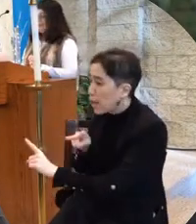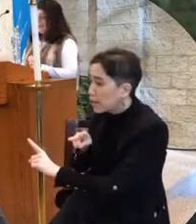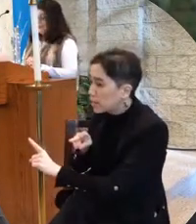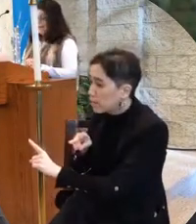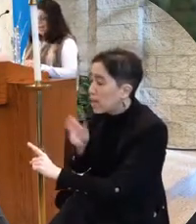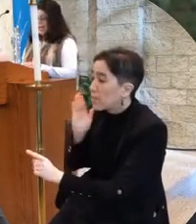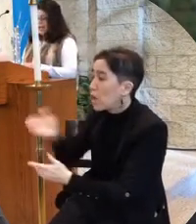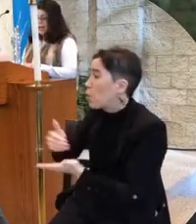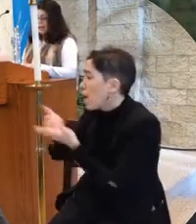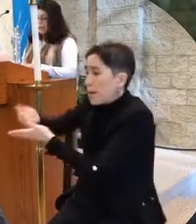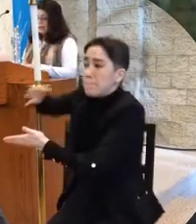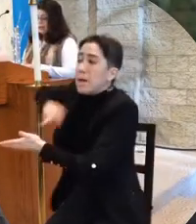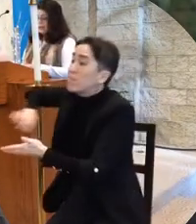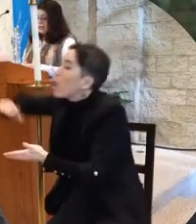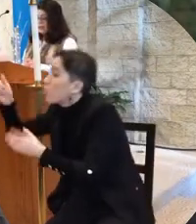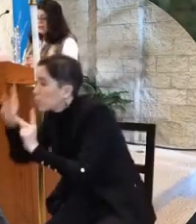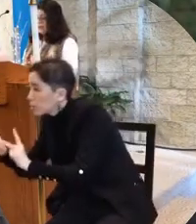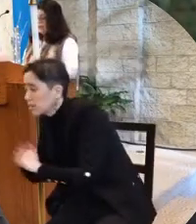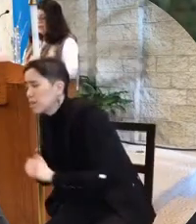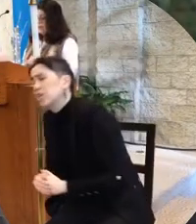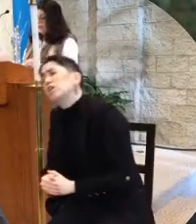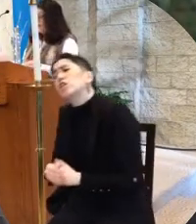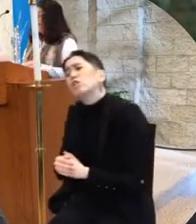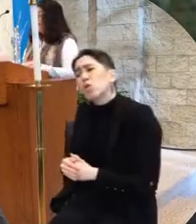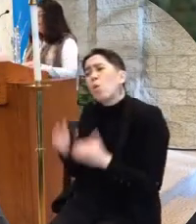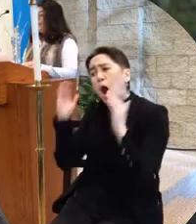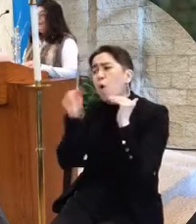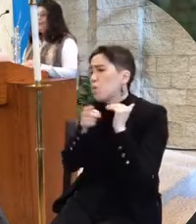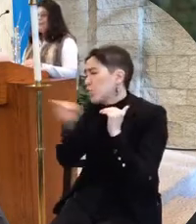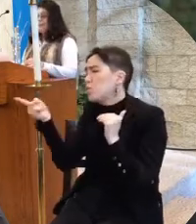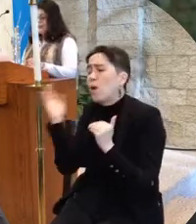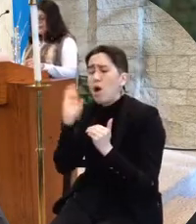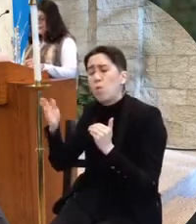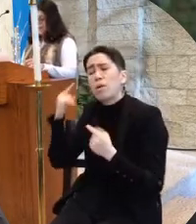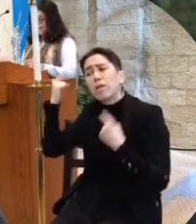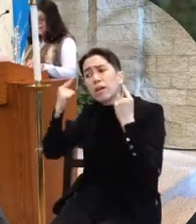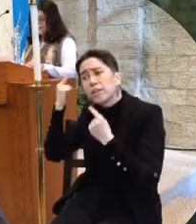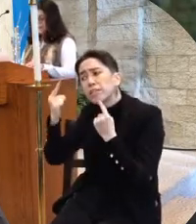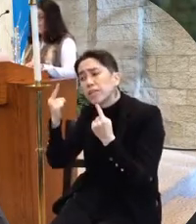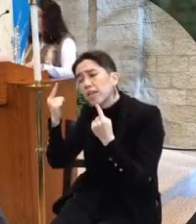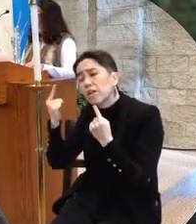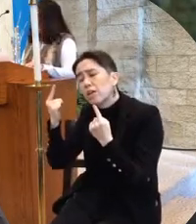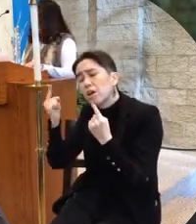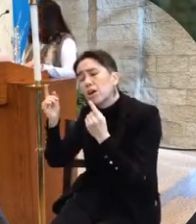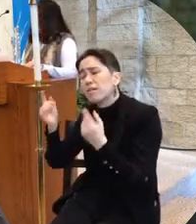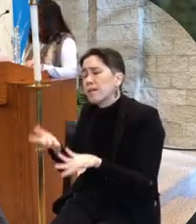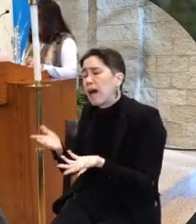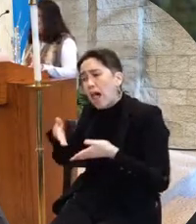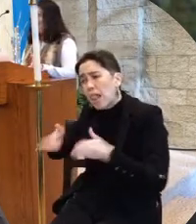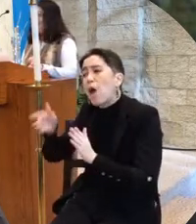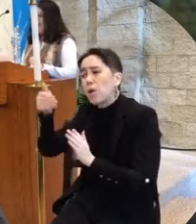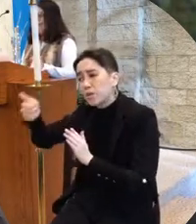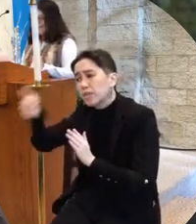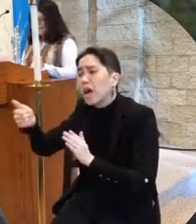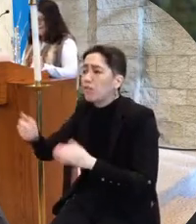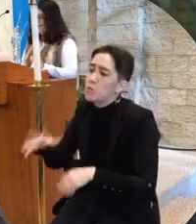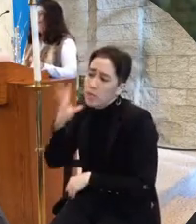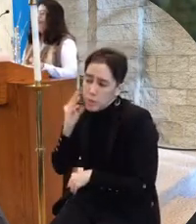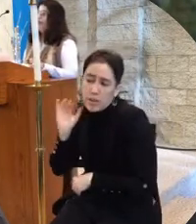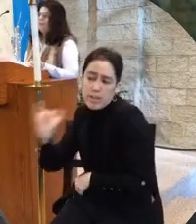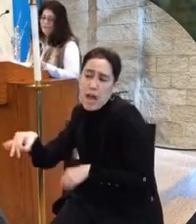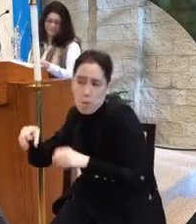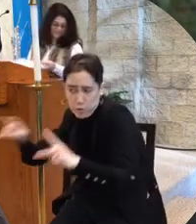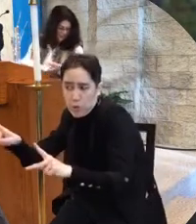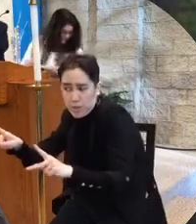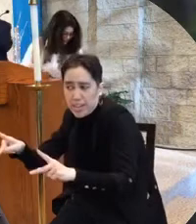else. I hope you will consider giving yourself the opportunity to experience Pathways to Prosperity. I'll see you in class. Thank